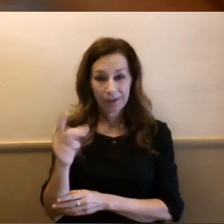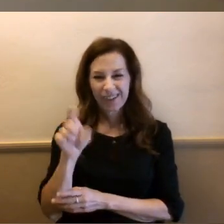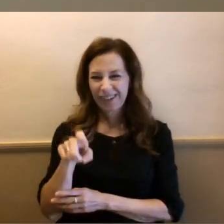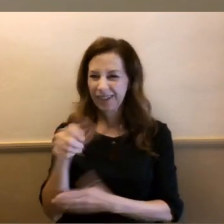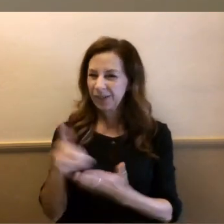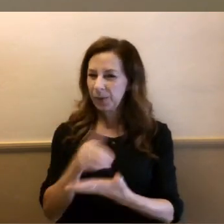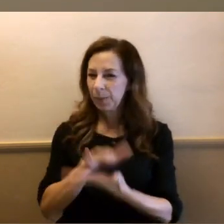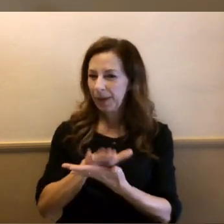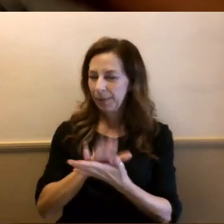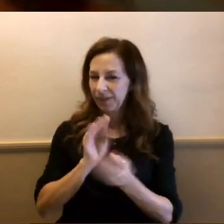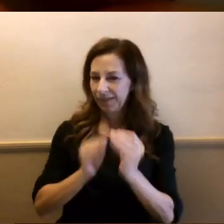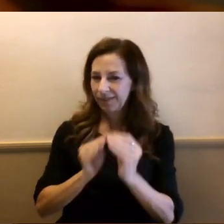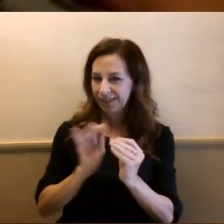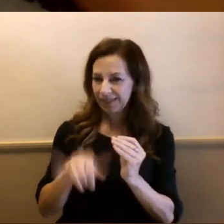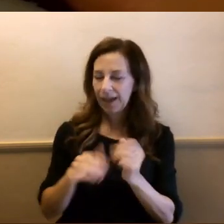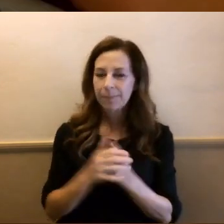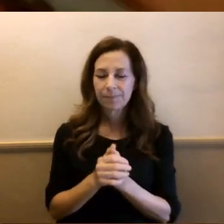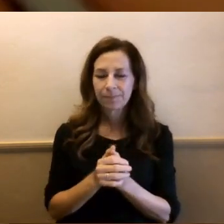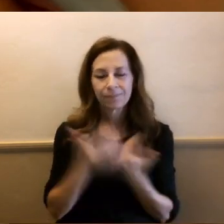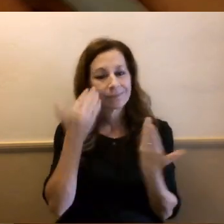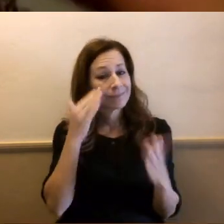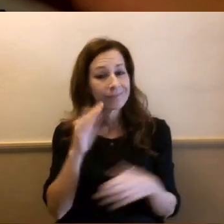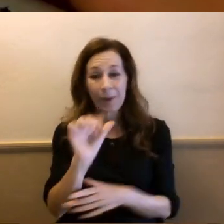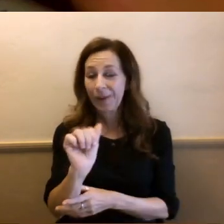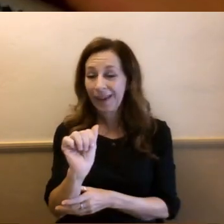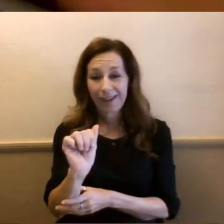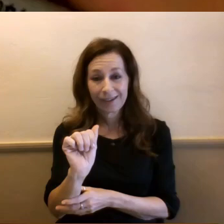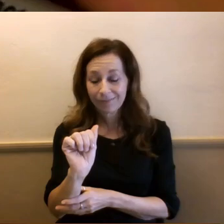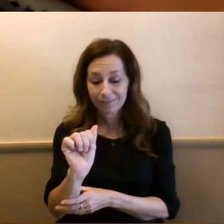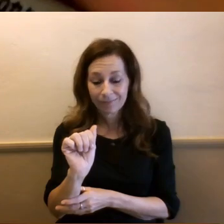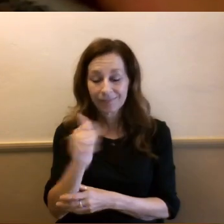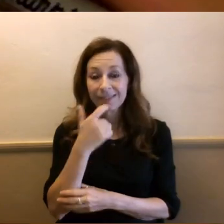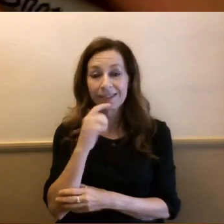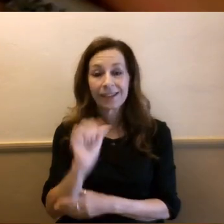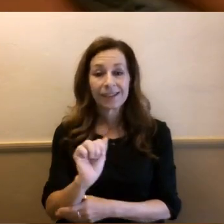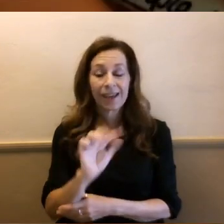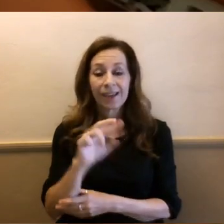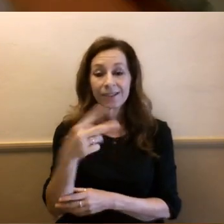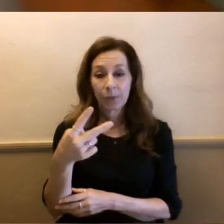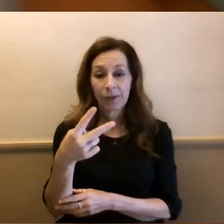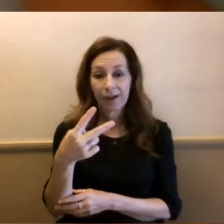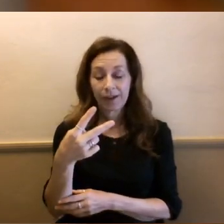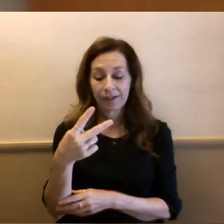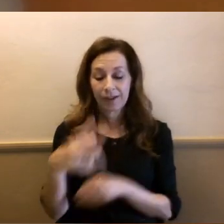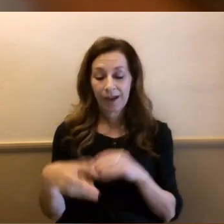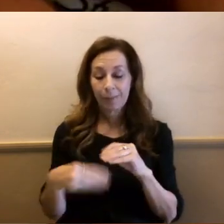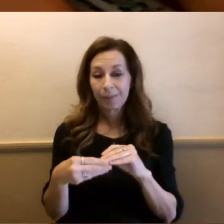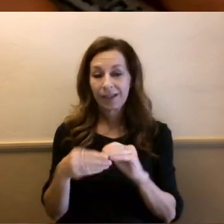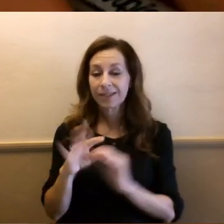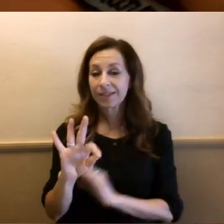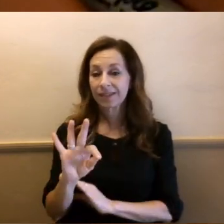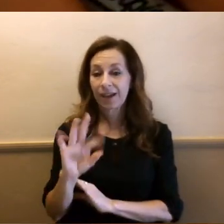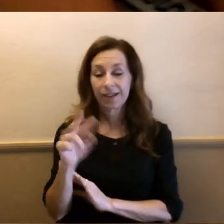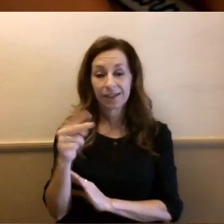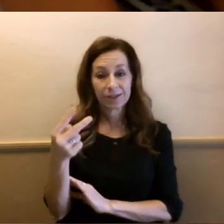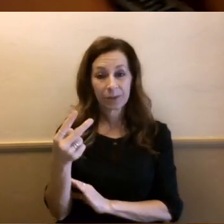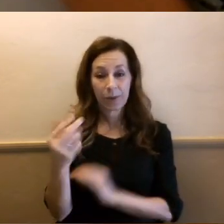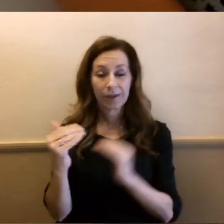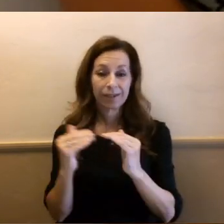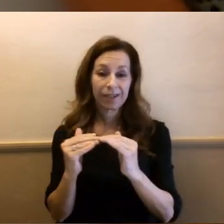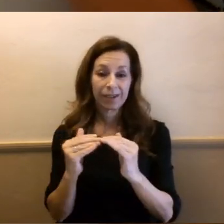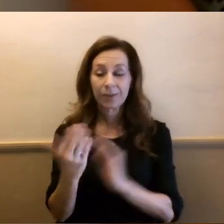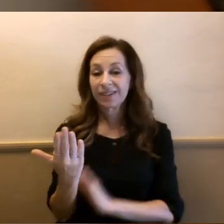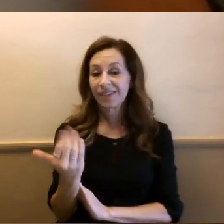I have to get new paper to fix this. So I don't know what A is, so I'll put A squared plus 9